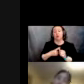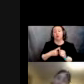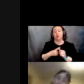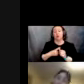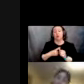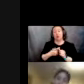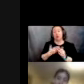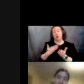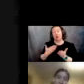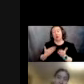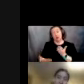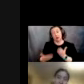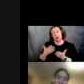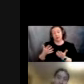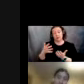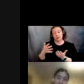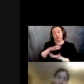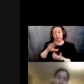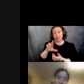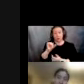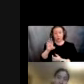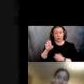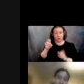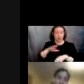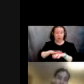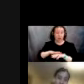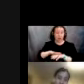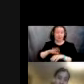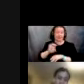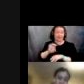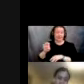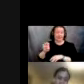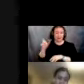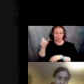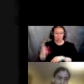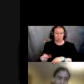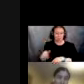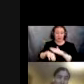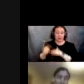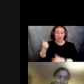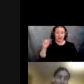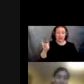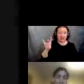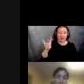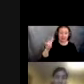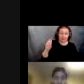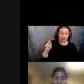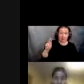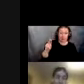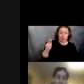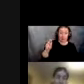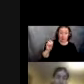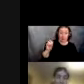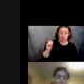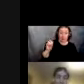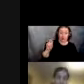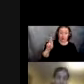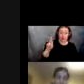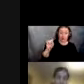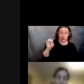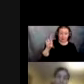possibly mixed race person on the East Coast was born in 1870. His name was Nobuteru Harry